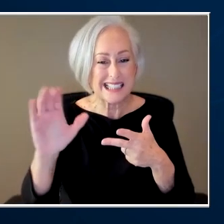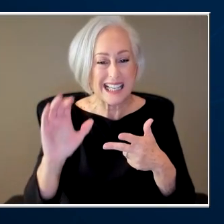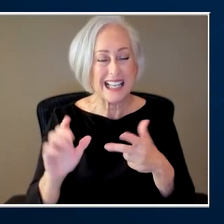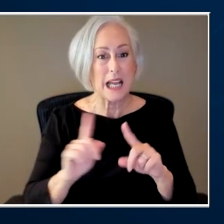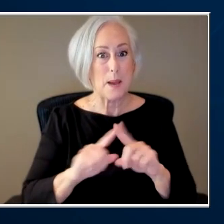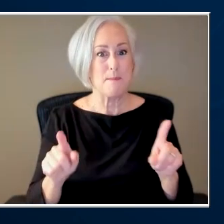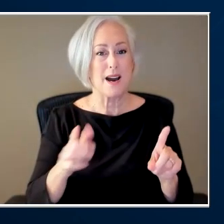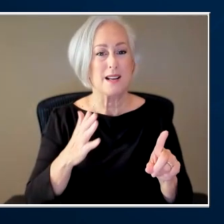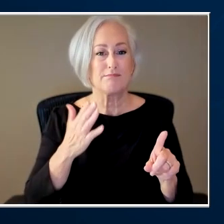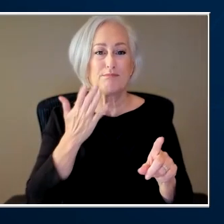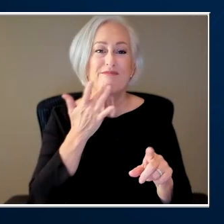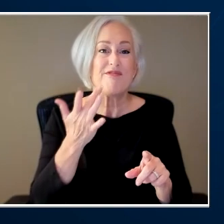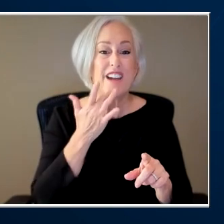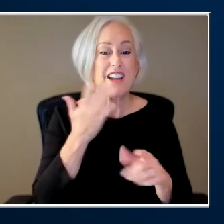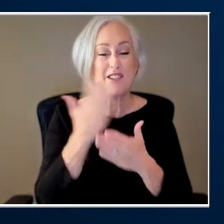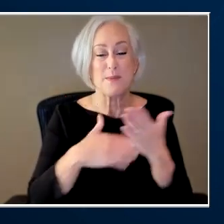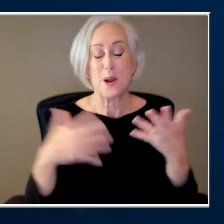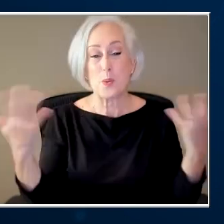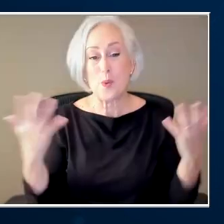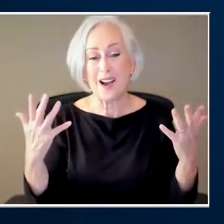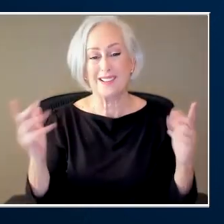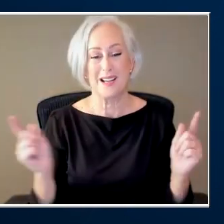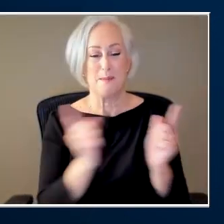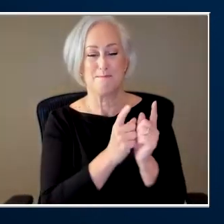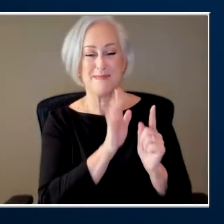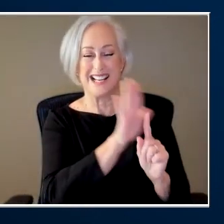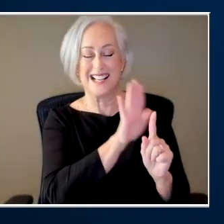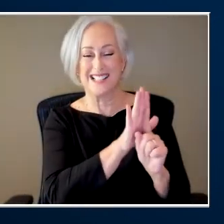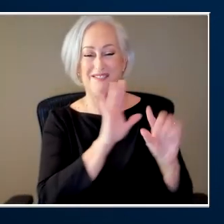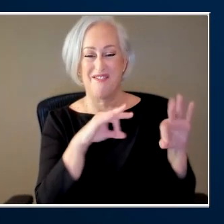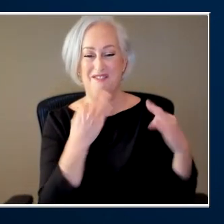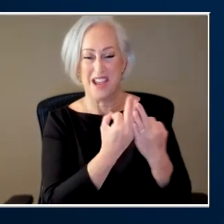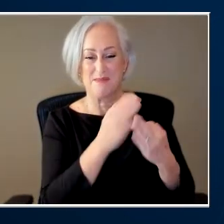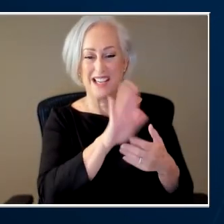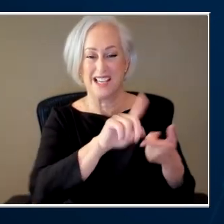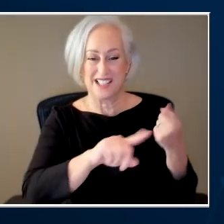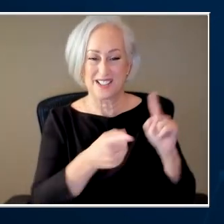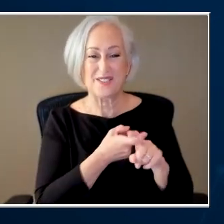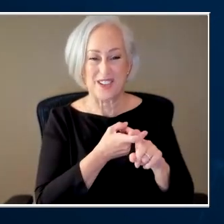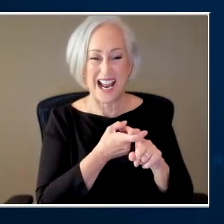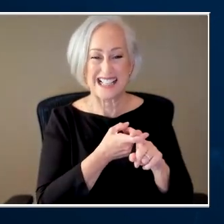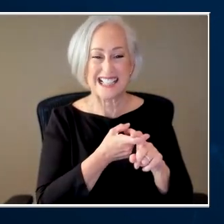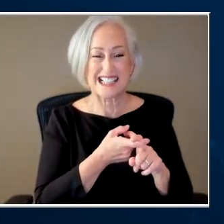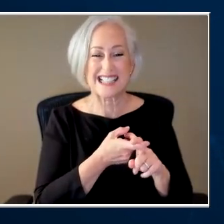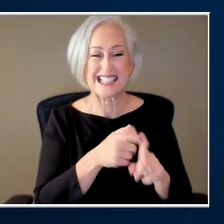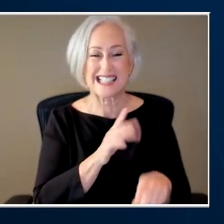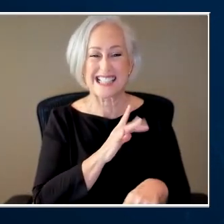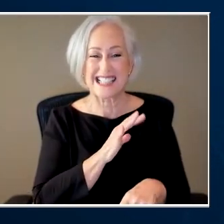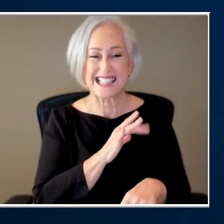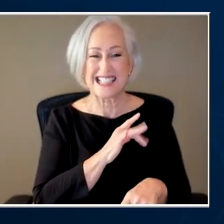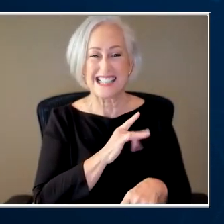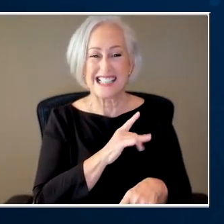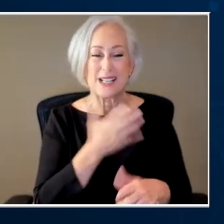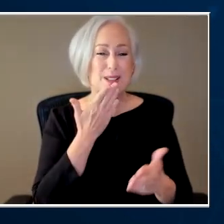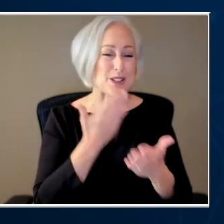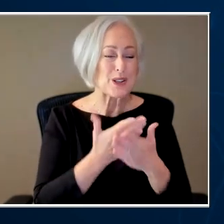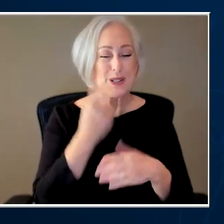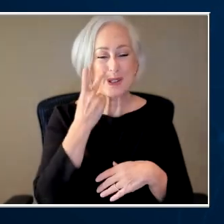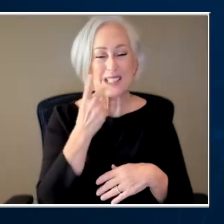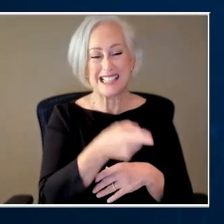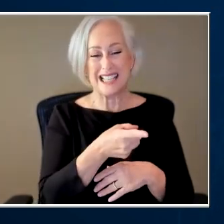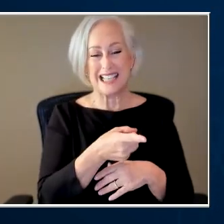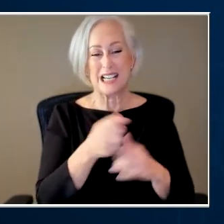think my highlight was to just meet his family and his friends. It was just so good to see him with